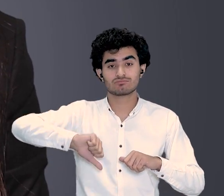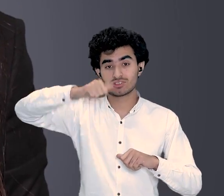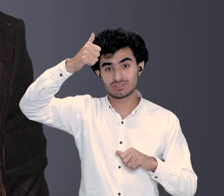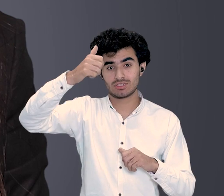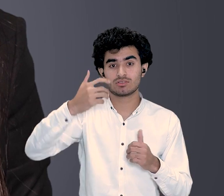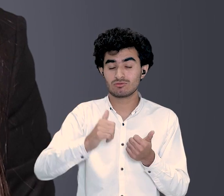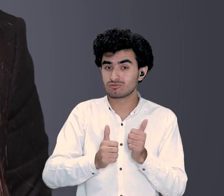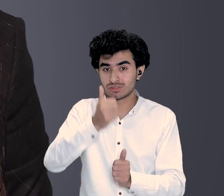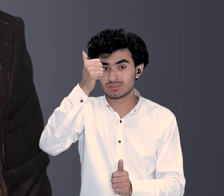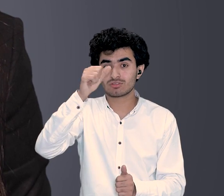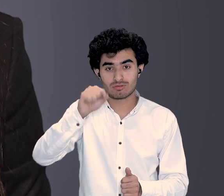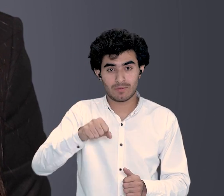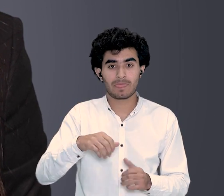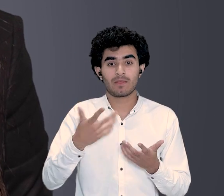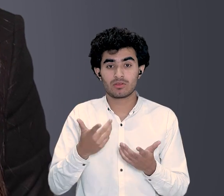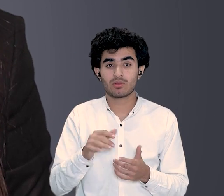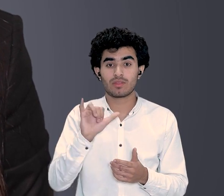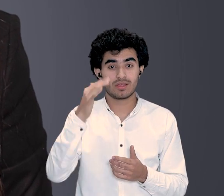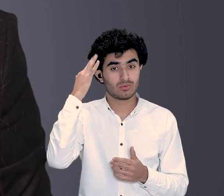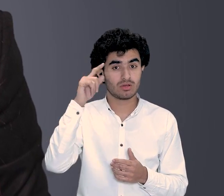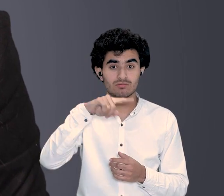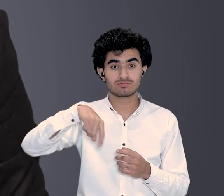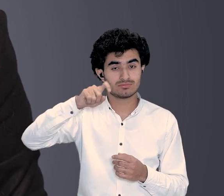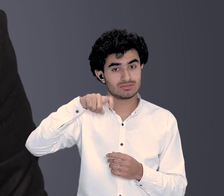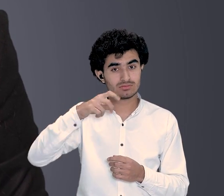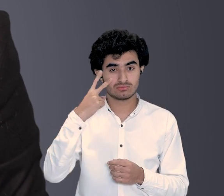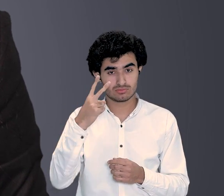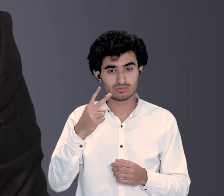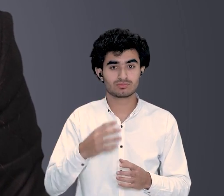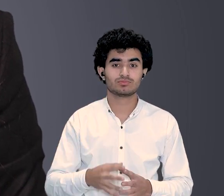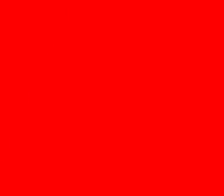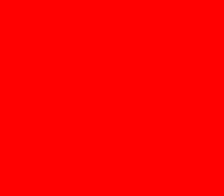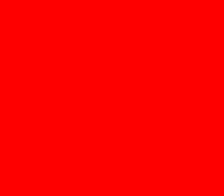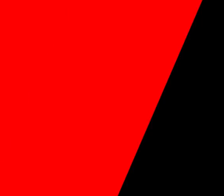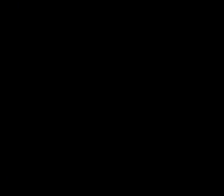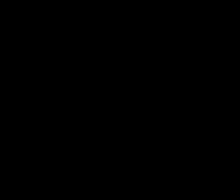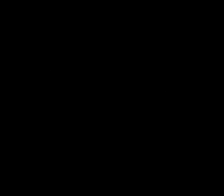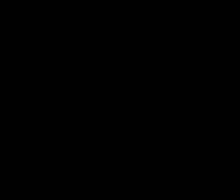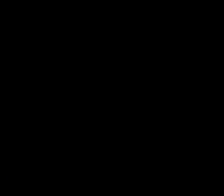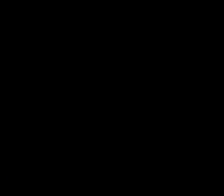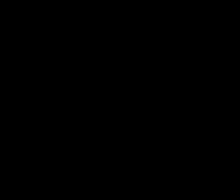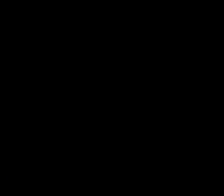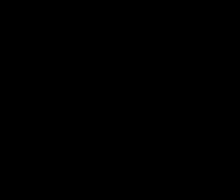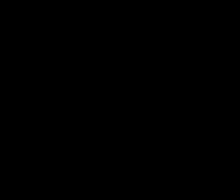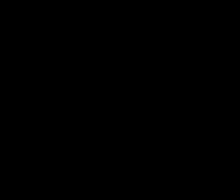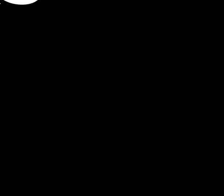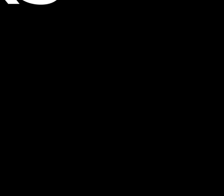really encourage all students to really look into this field.